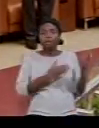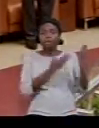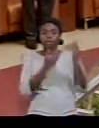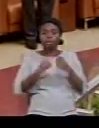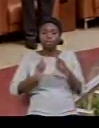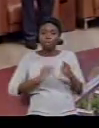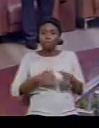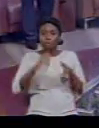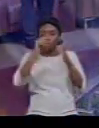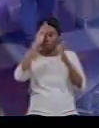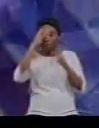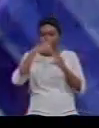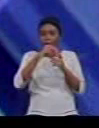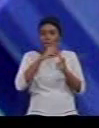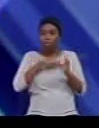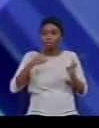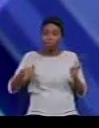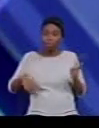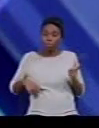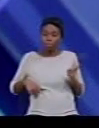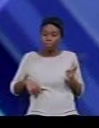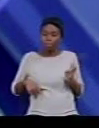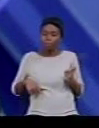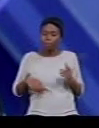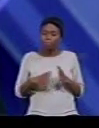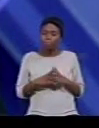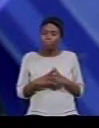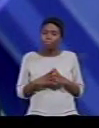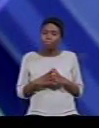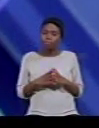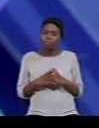Lord, that's causing revival globally.